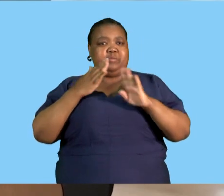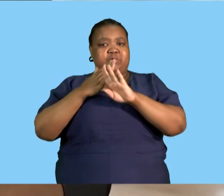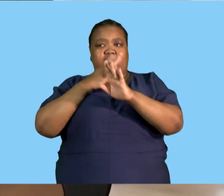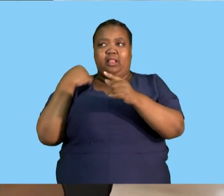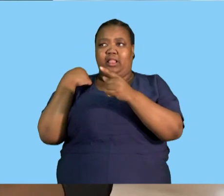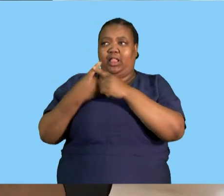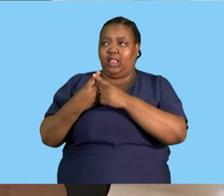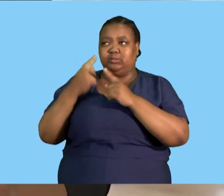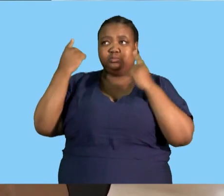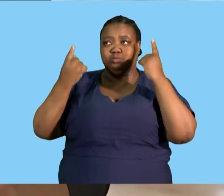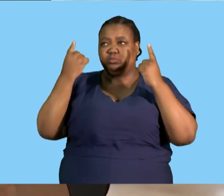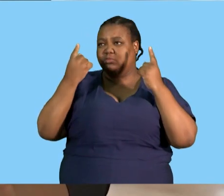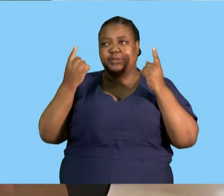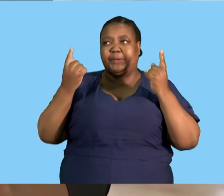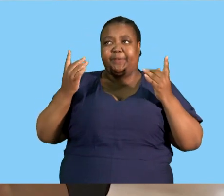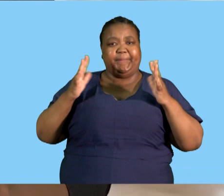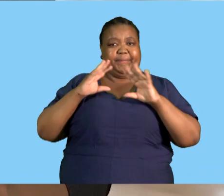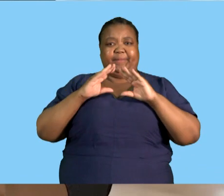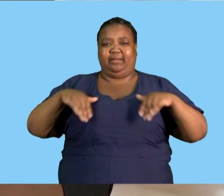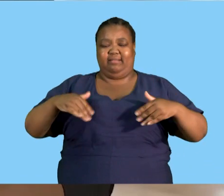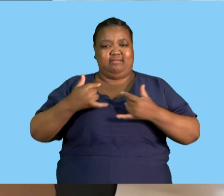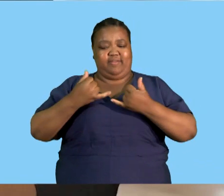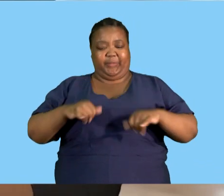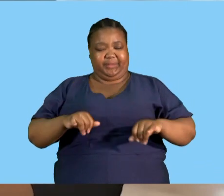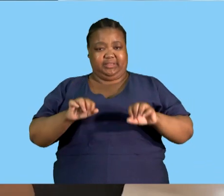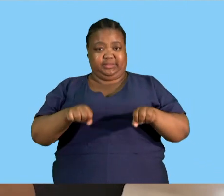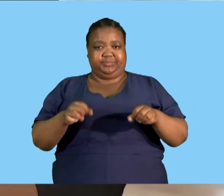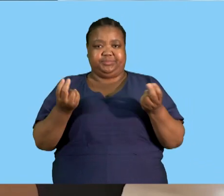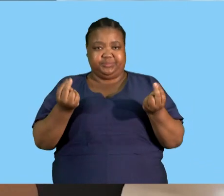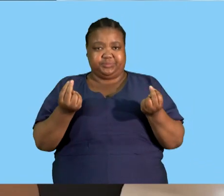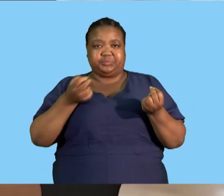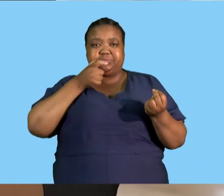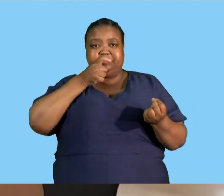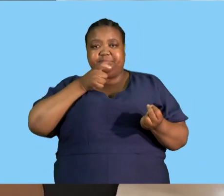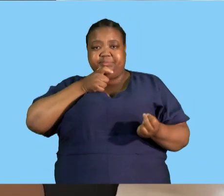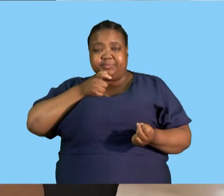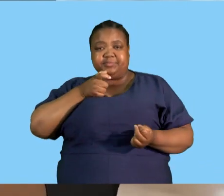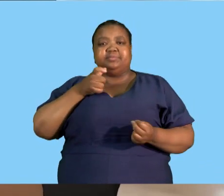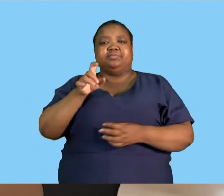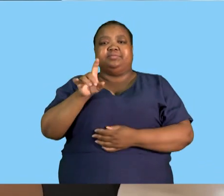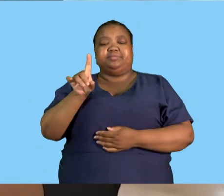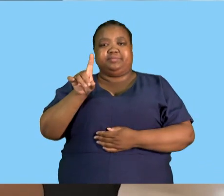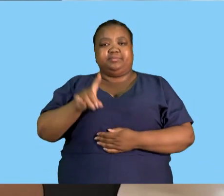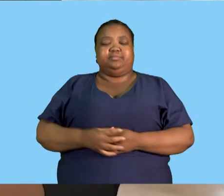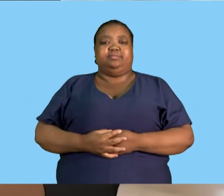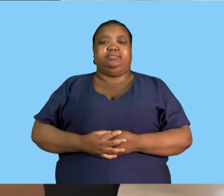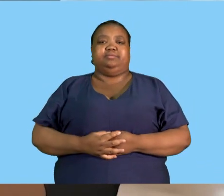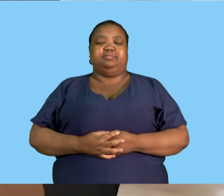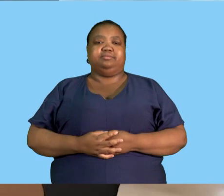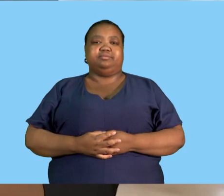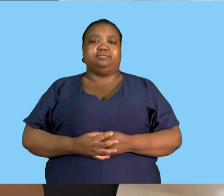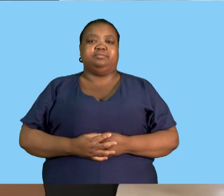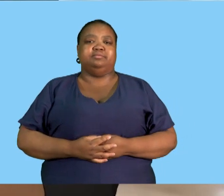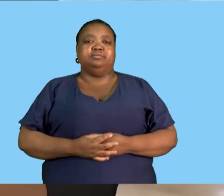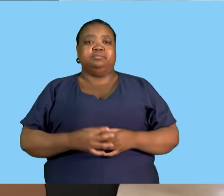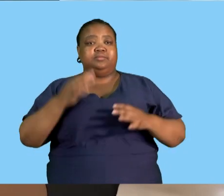never been thought of before. Right, so the new words and the languages, so these are the terms and the definitions that we'll be